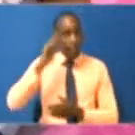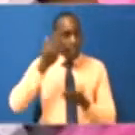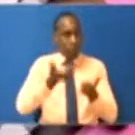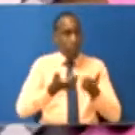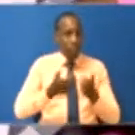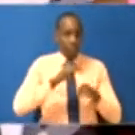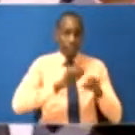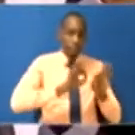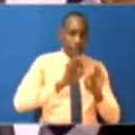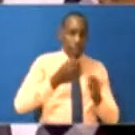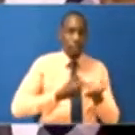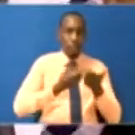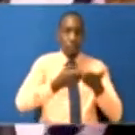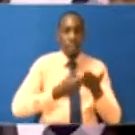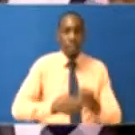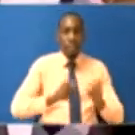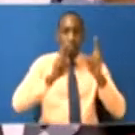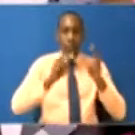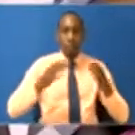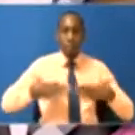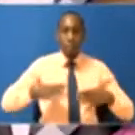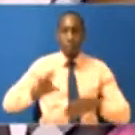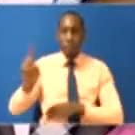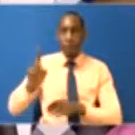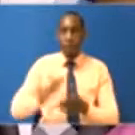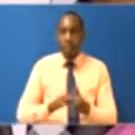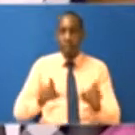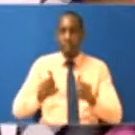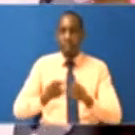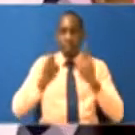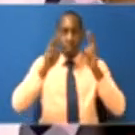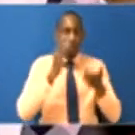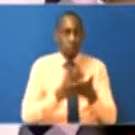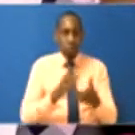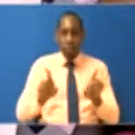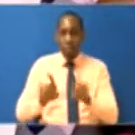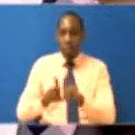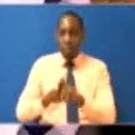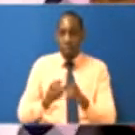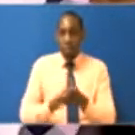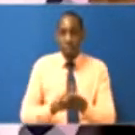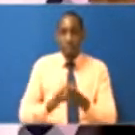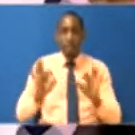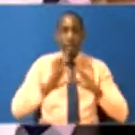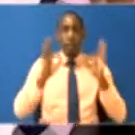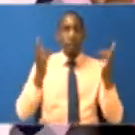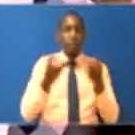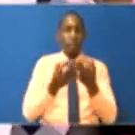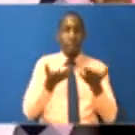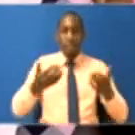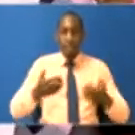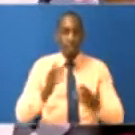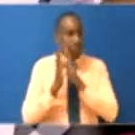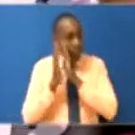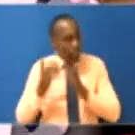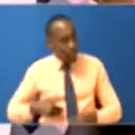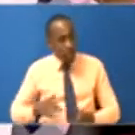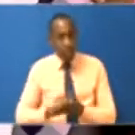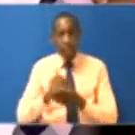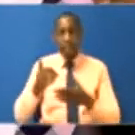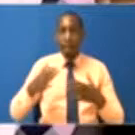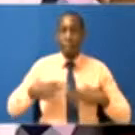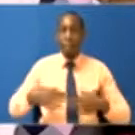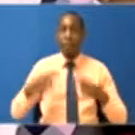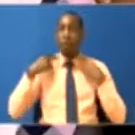talk about the real issues of the people of nairobi those issues are real today their family is sleeping hungry they're people who don't know where to go to